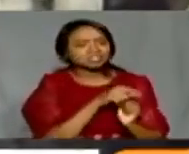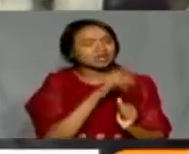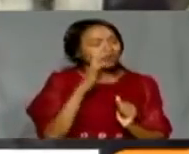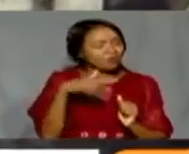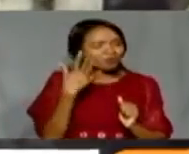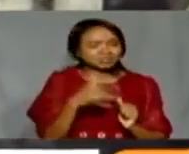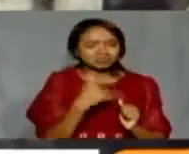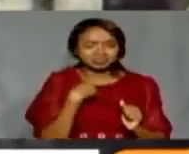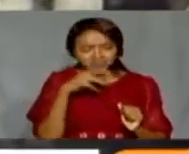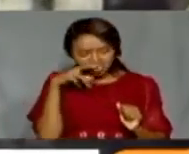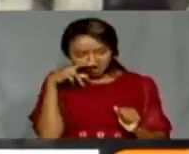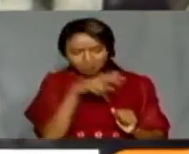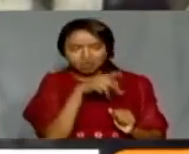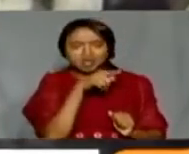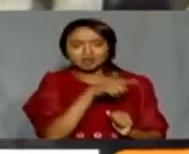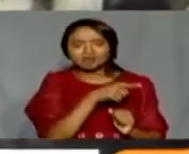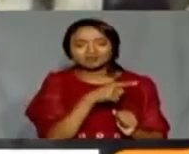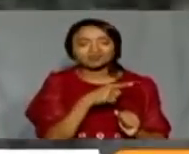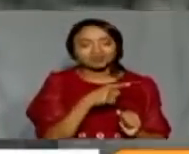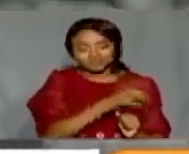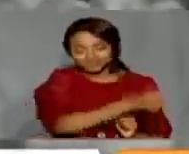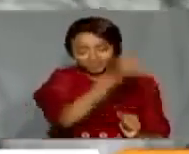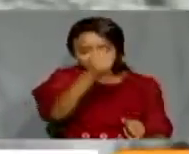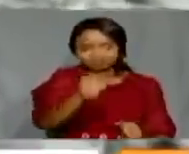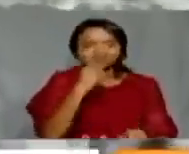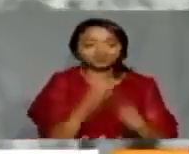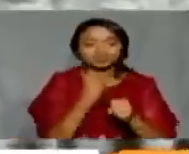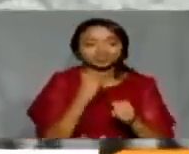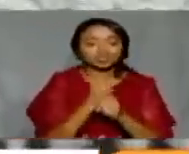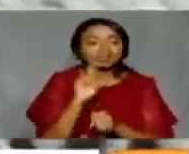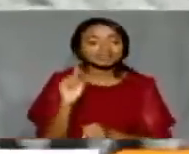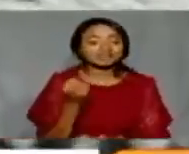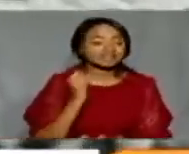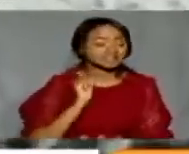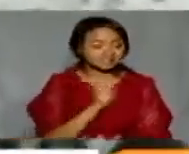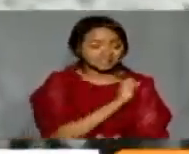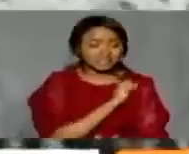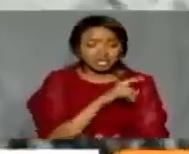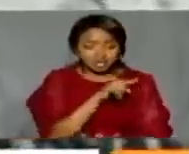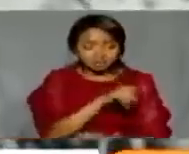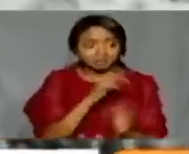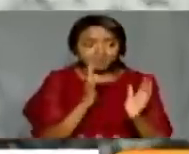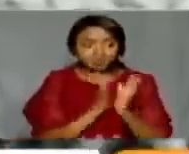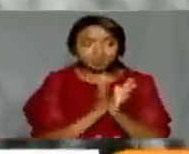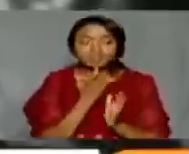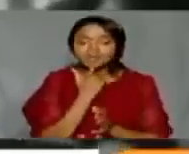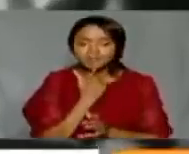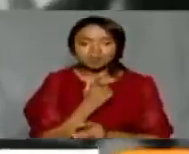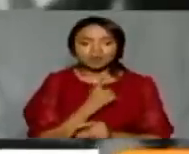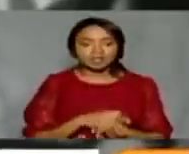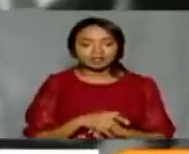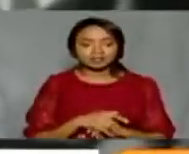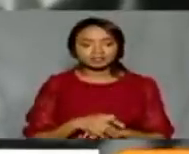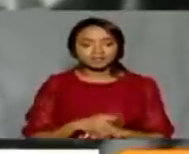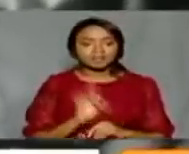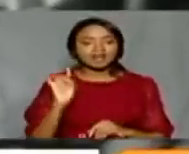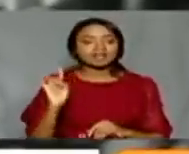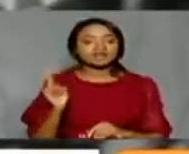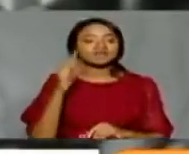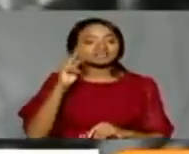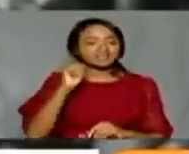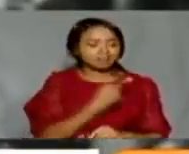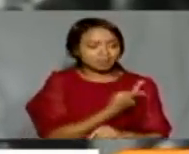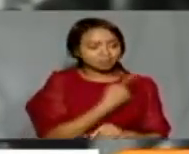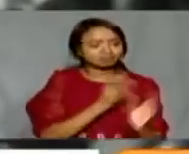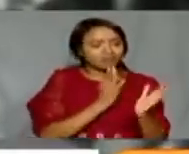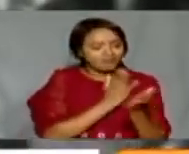After the dissolution of the Senate in 1966, Lemein, with Moi's backing, was elected the first MP for the Narok South constituency. The two friends